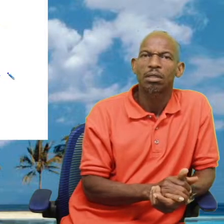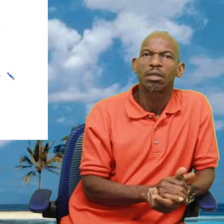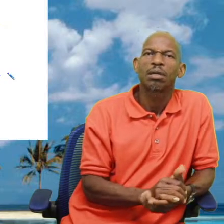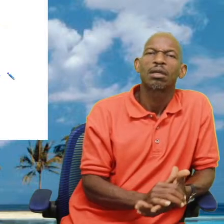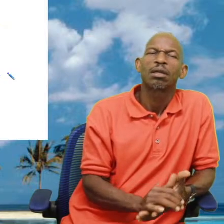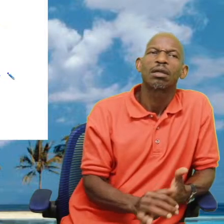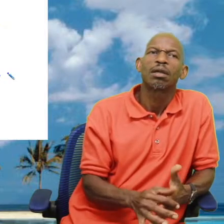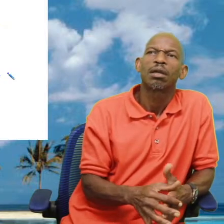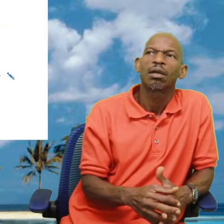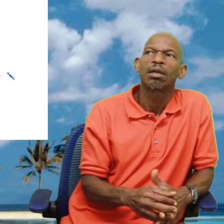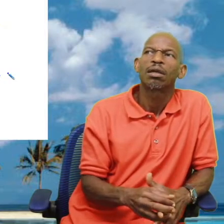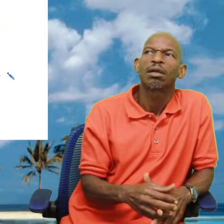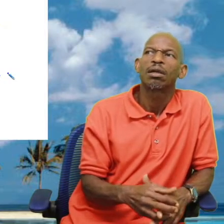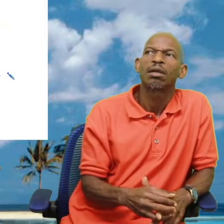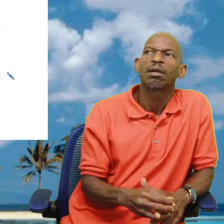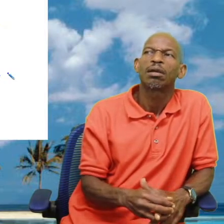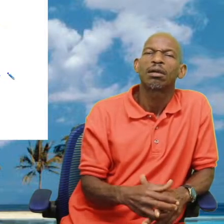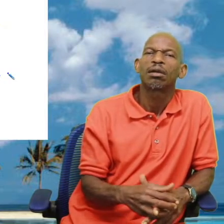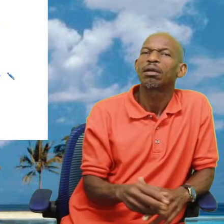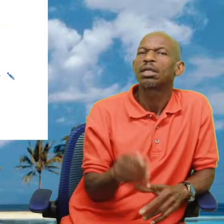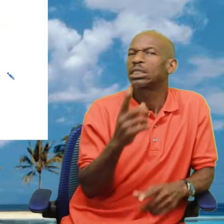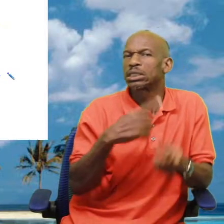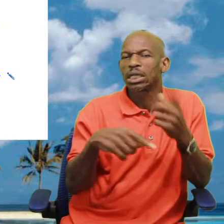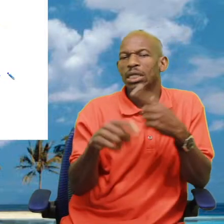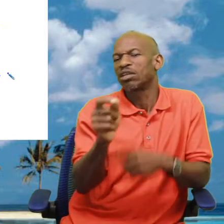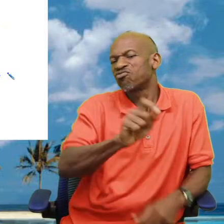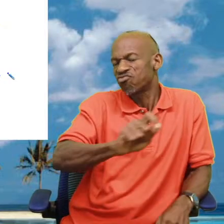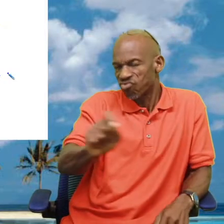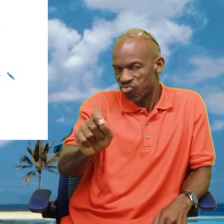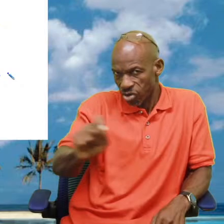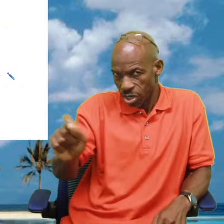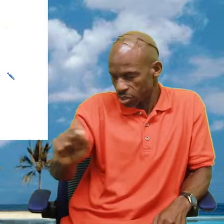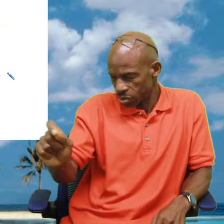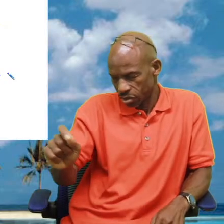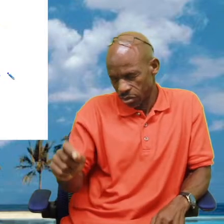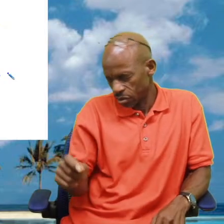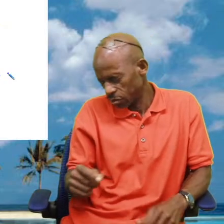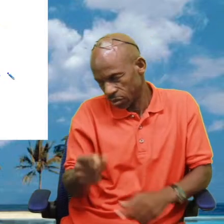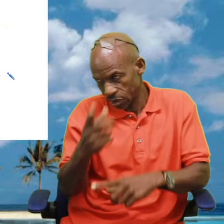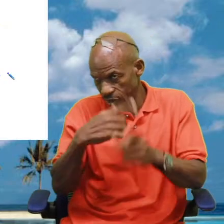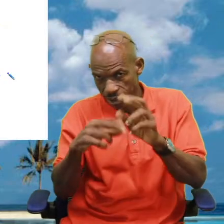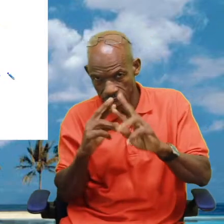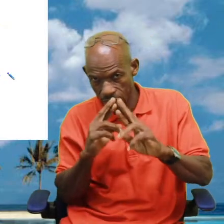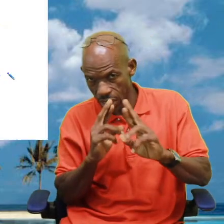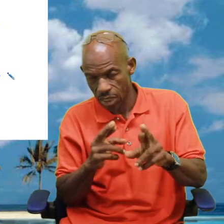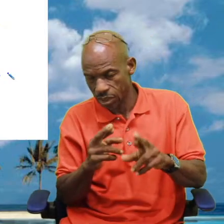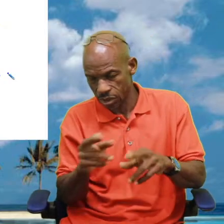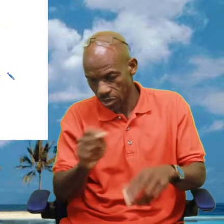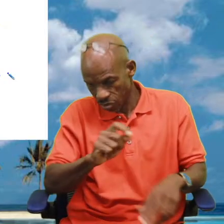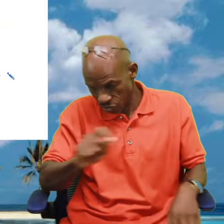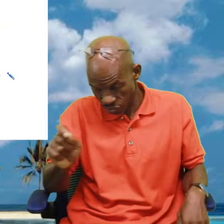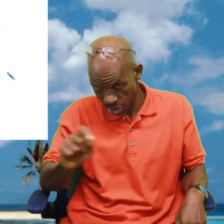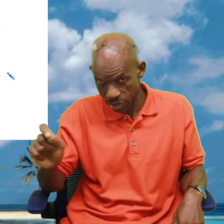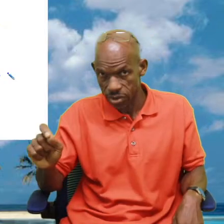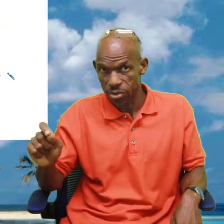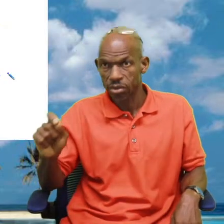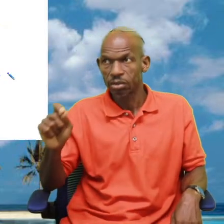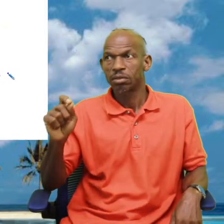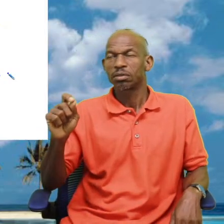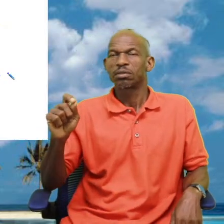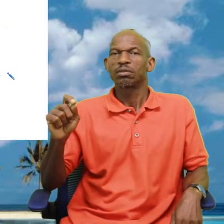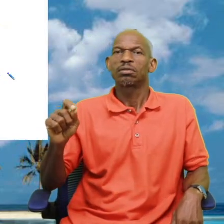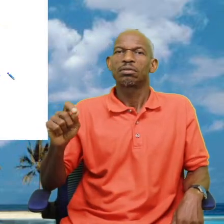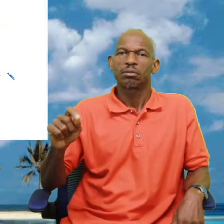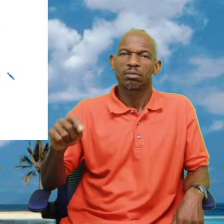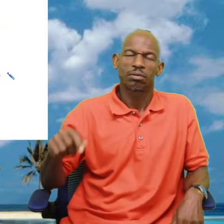No, don't sign it for me, Kenton. You write it in your book. Don't sign your answers to me. You just write it in your